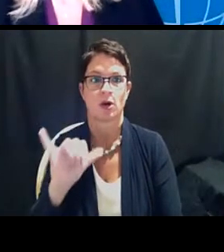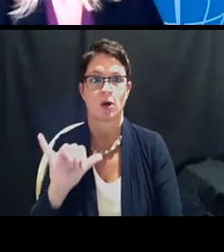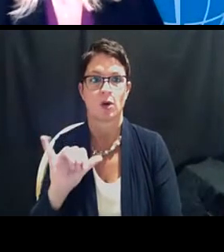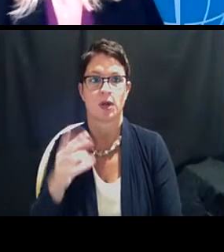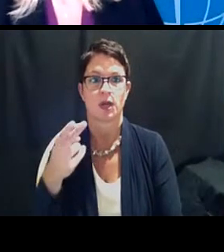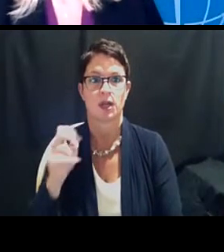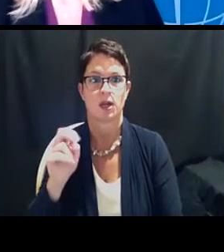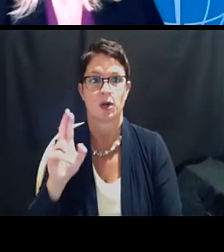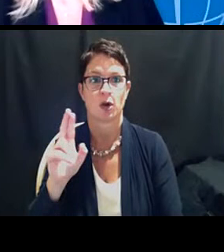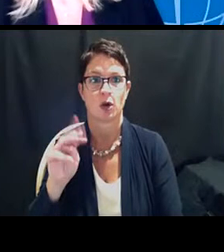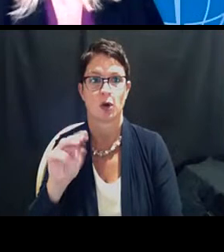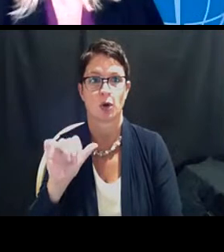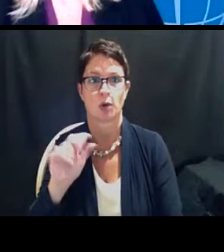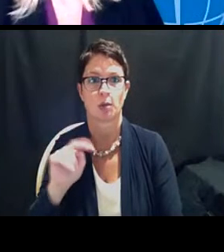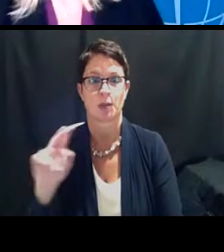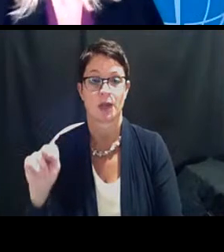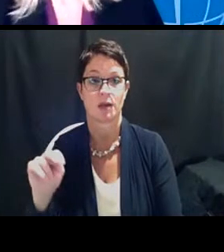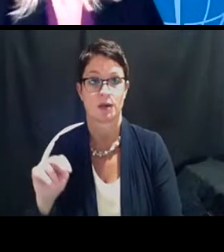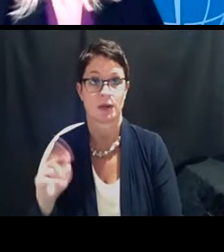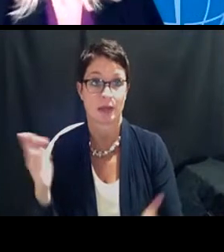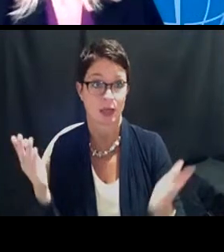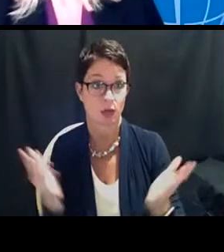Do we have Cody Herman available?